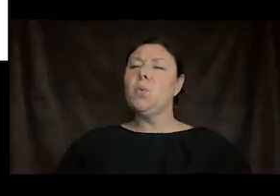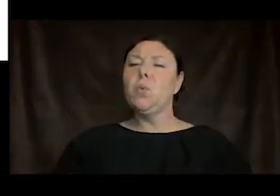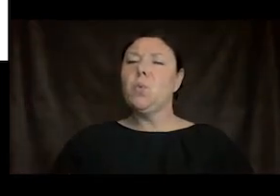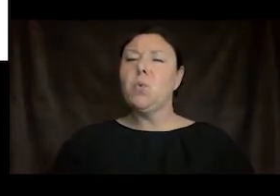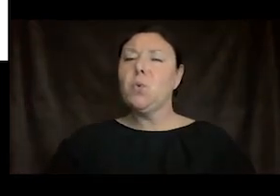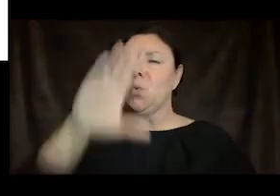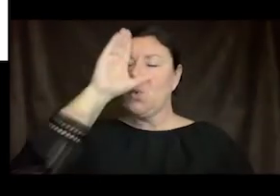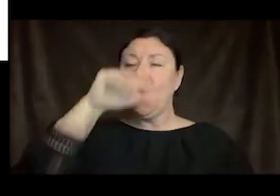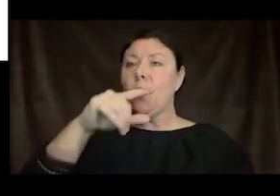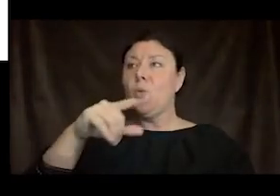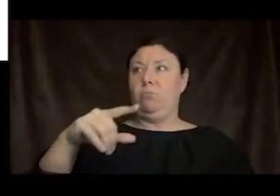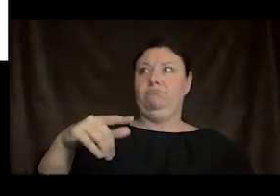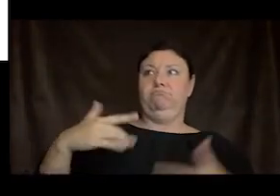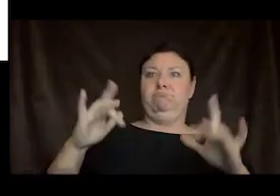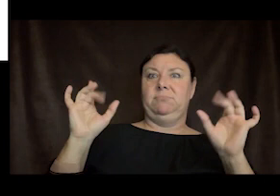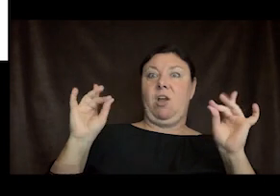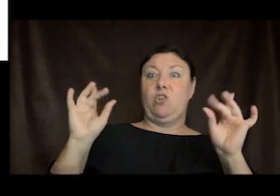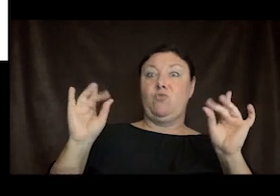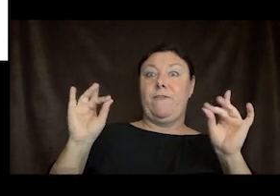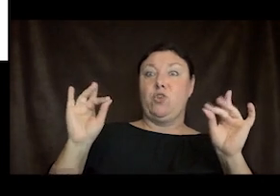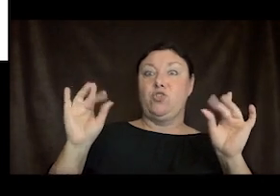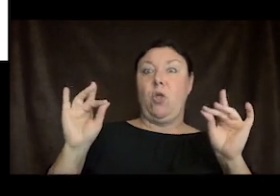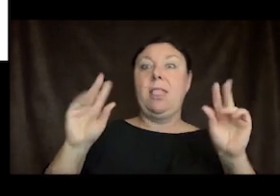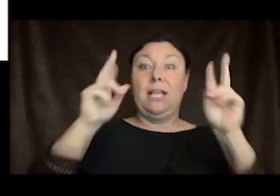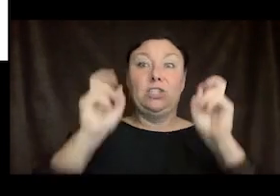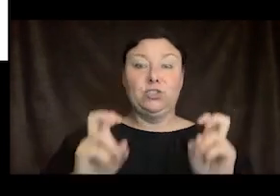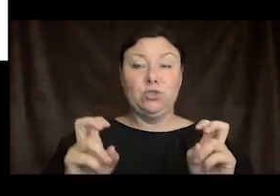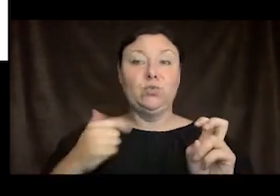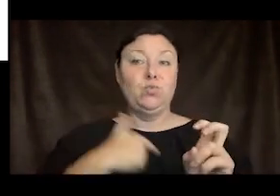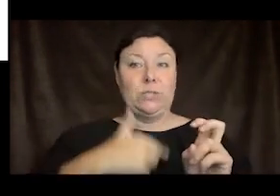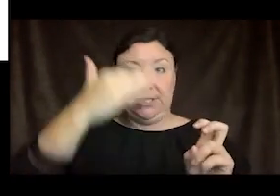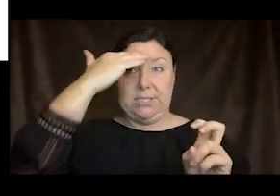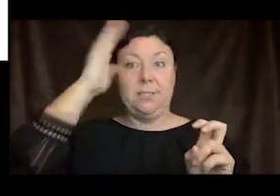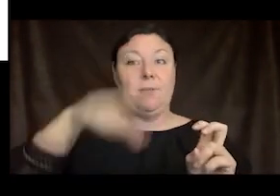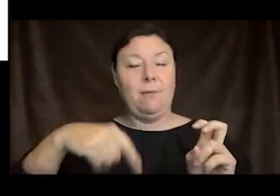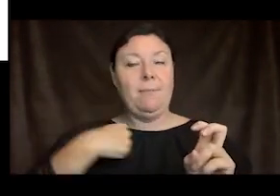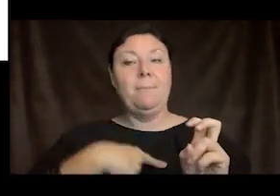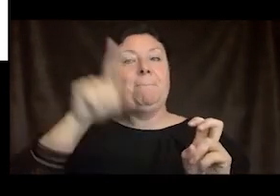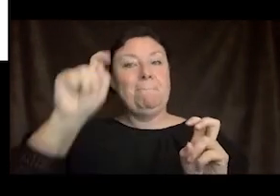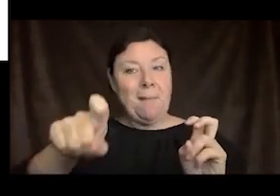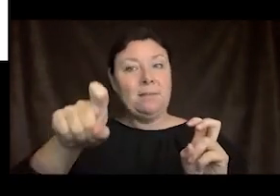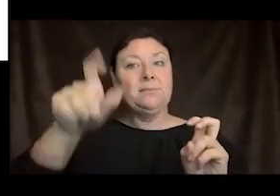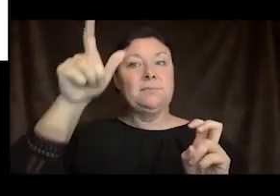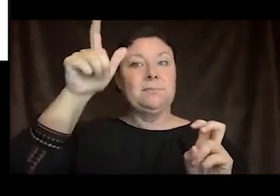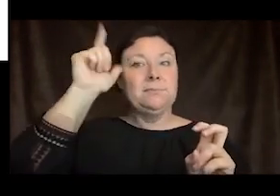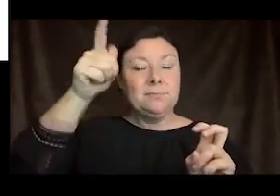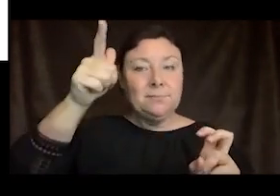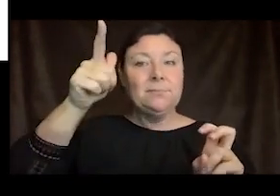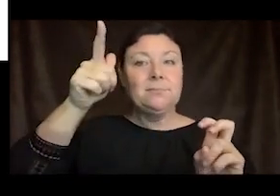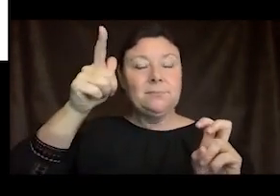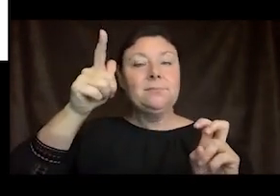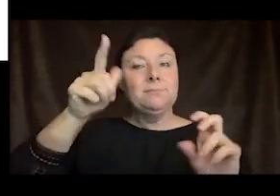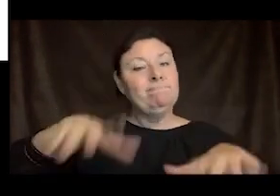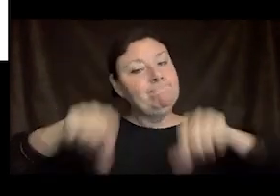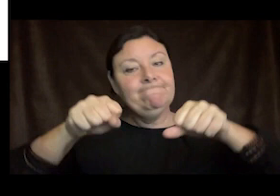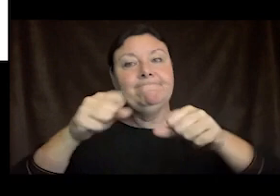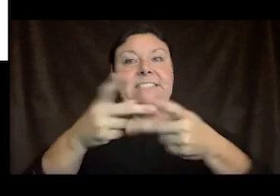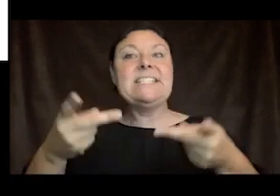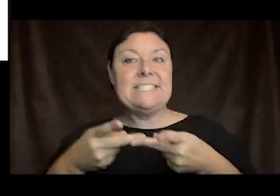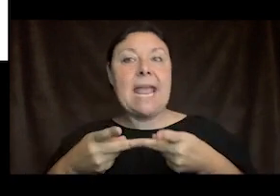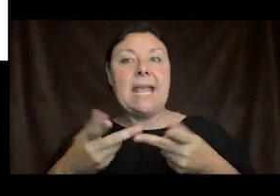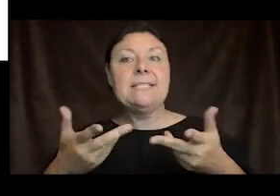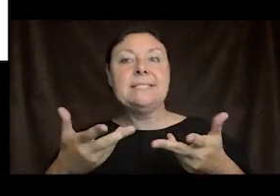controversial issues is at some point in our lives, we do take a stance. It may shift, it may